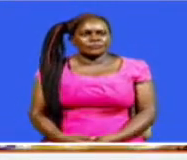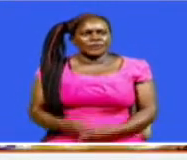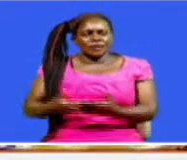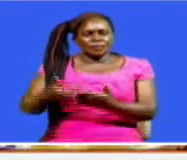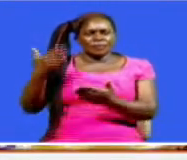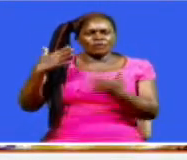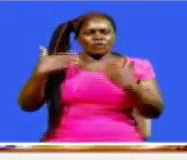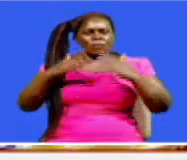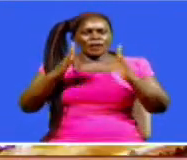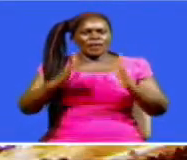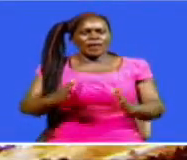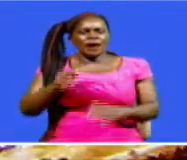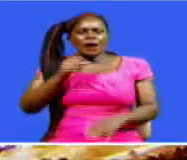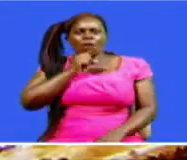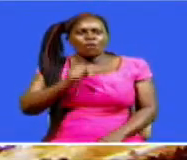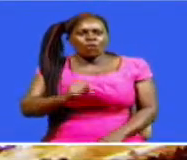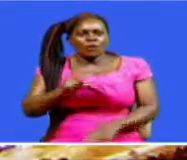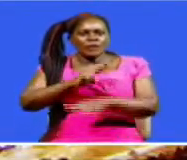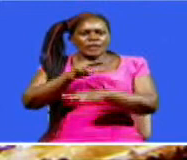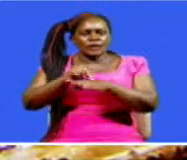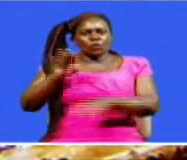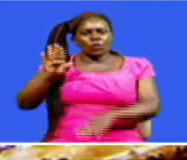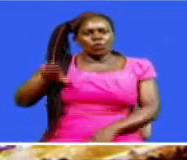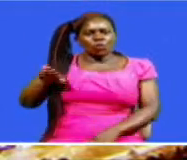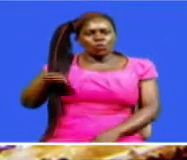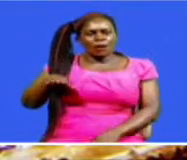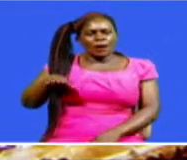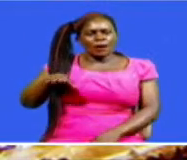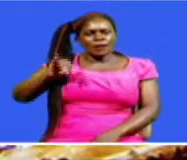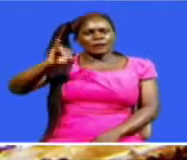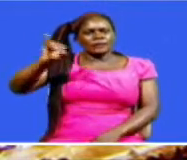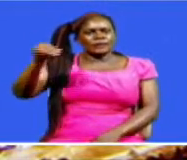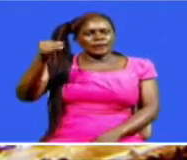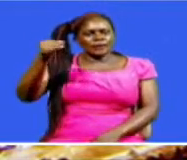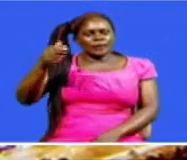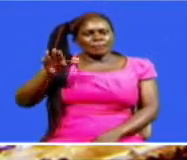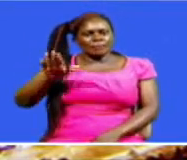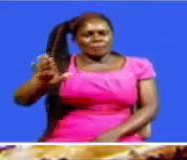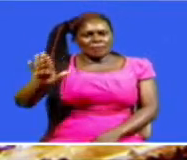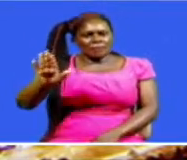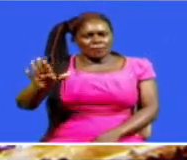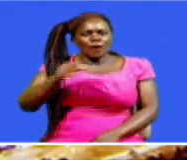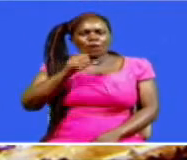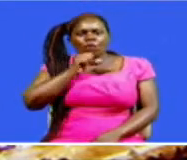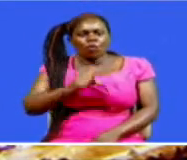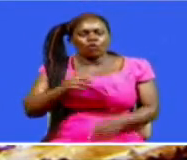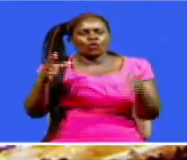Aliyekuwa mchezaji wa zamani wa timu ya taifa ya kinadada Jacqueline Juma ni mojawapo wa wachezaji wa zamani ambao wanaendelea kupa